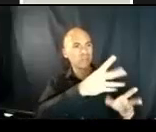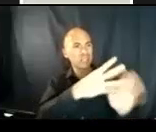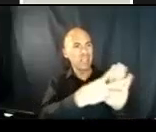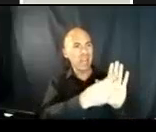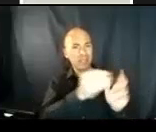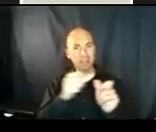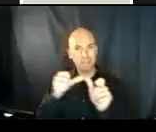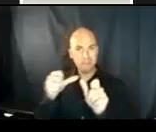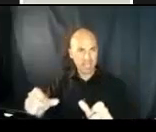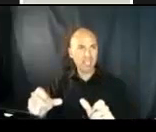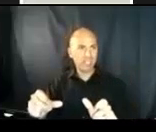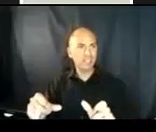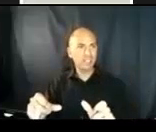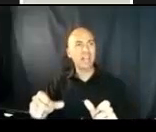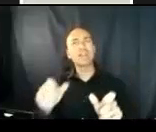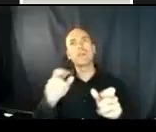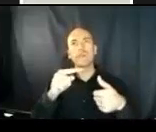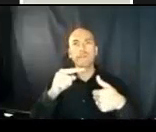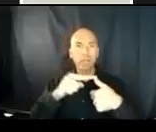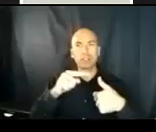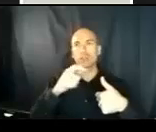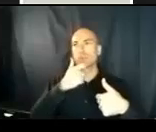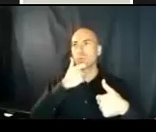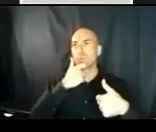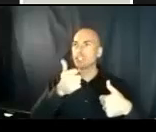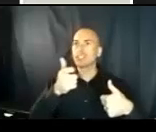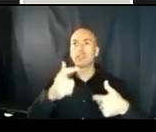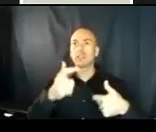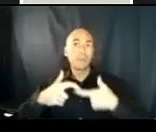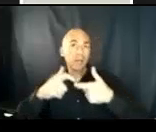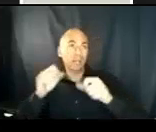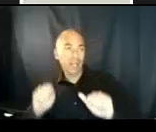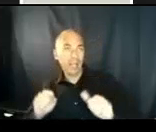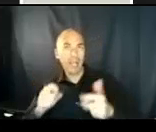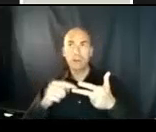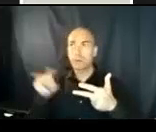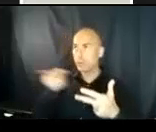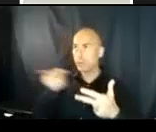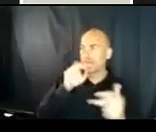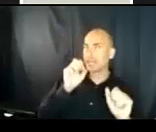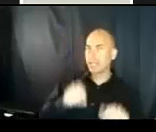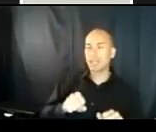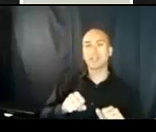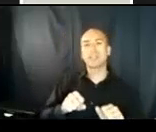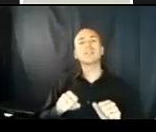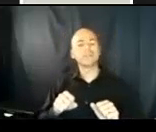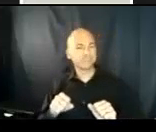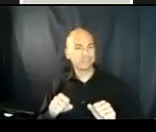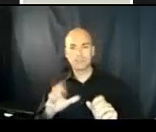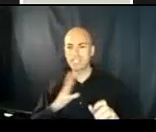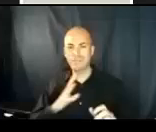designing. Create just general instructions. Don't think because you said it on day one that you cannot put it later